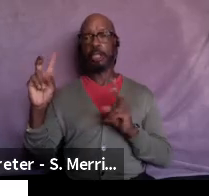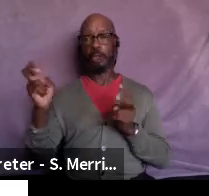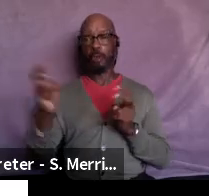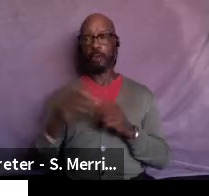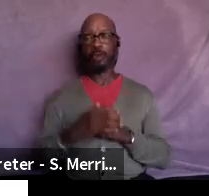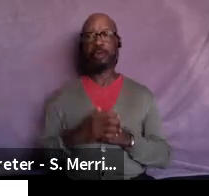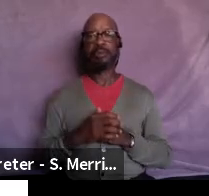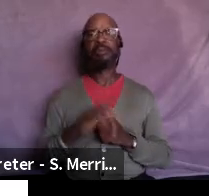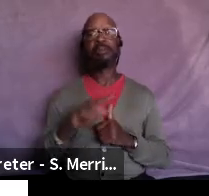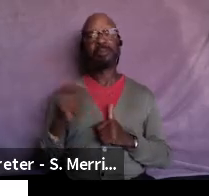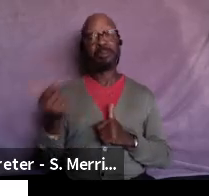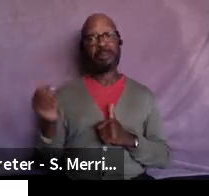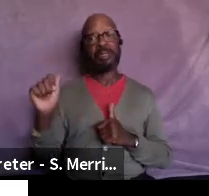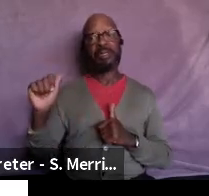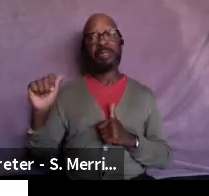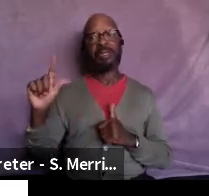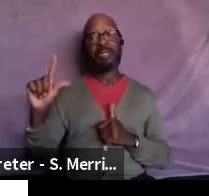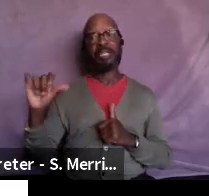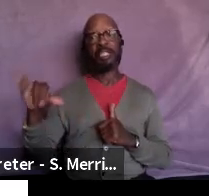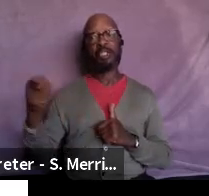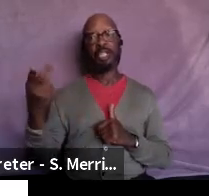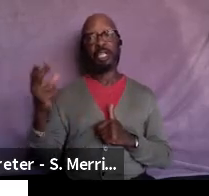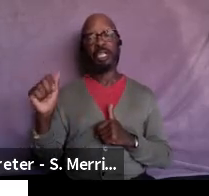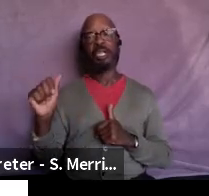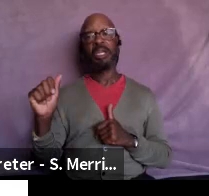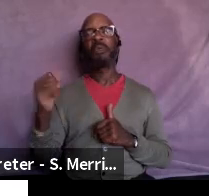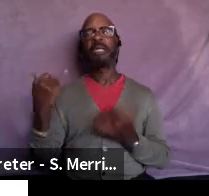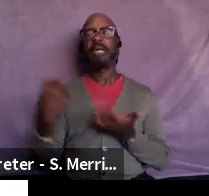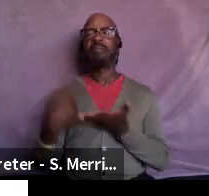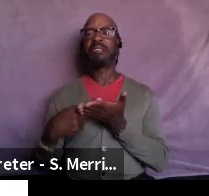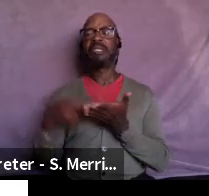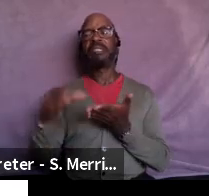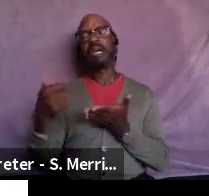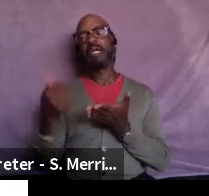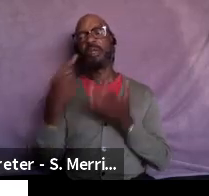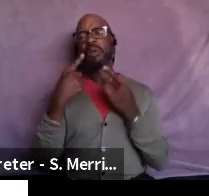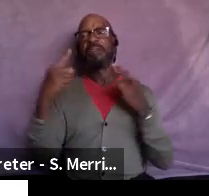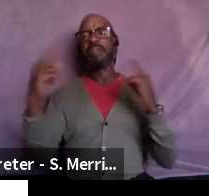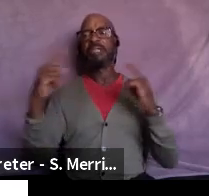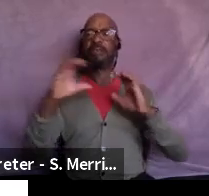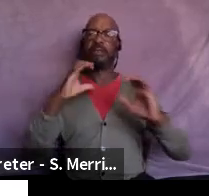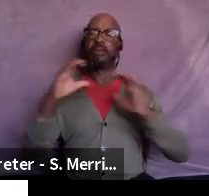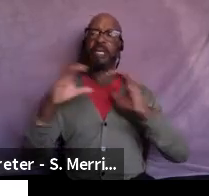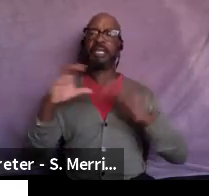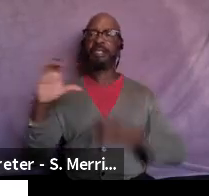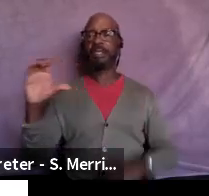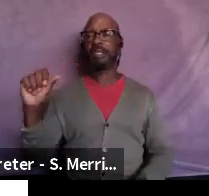Alicia will now discuss another effective communication case.